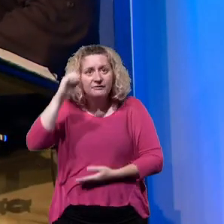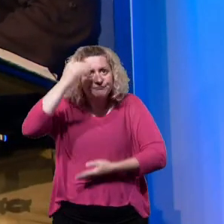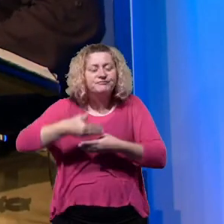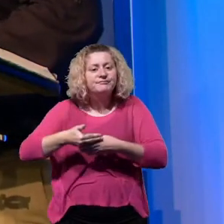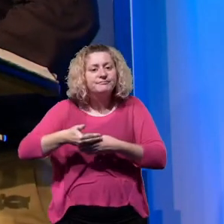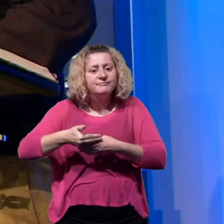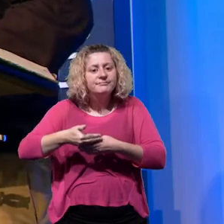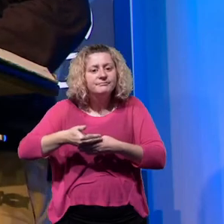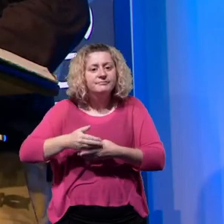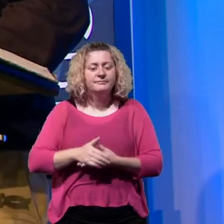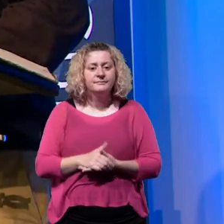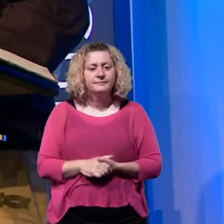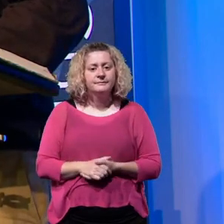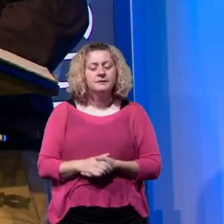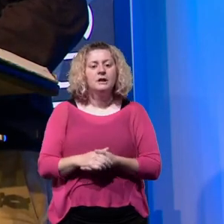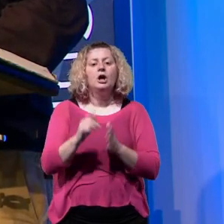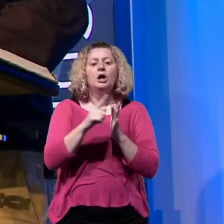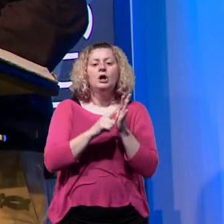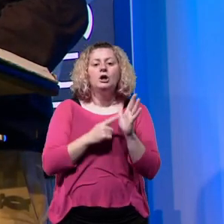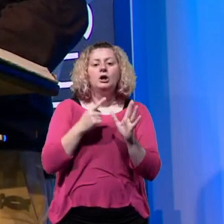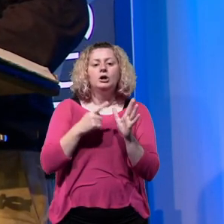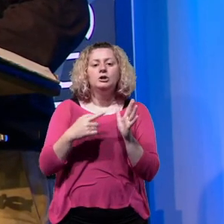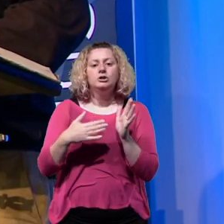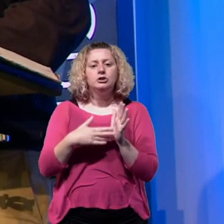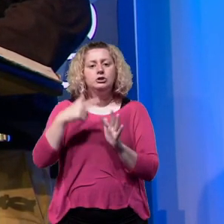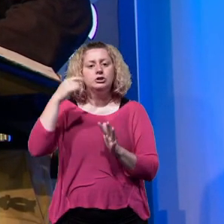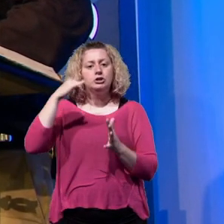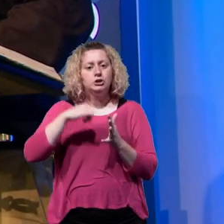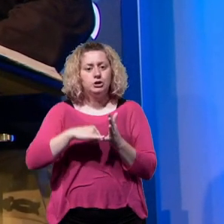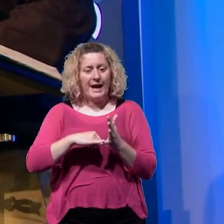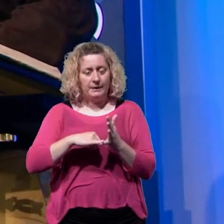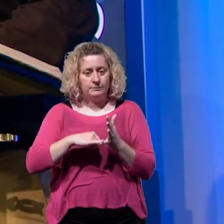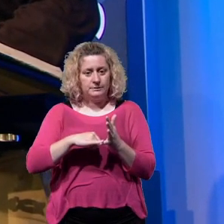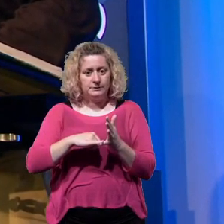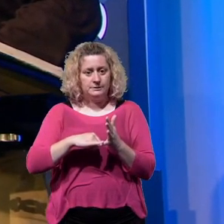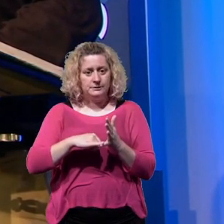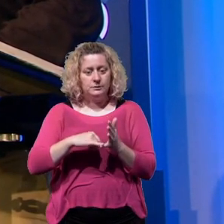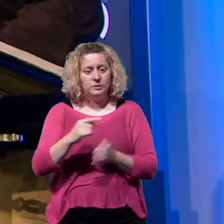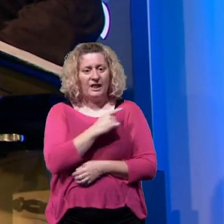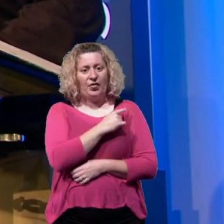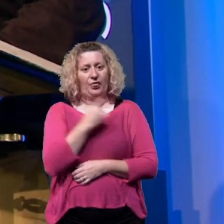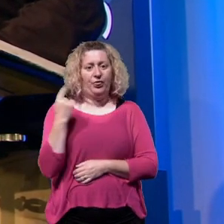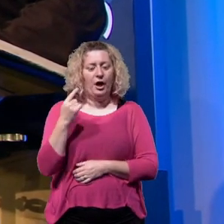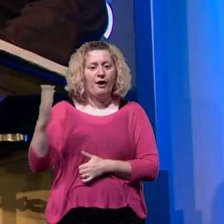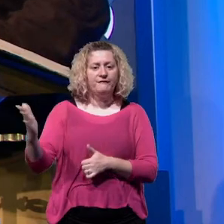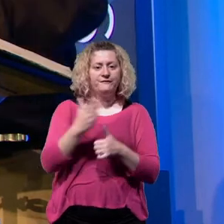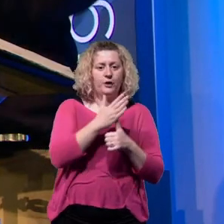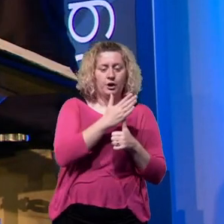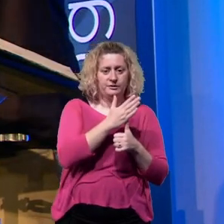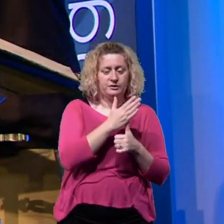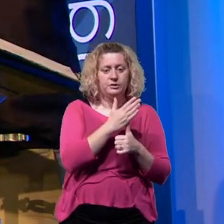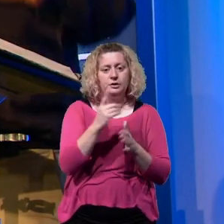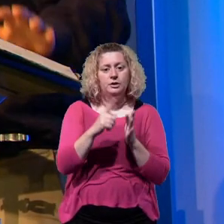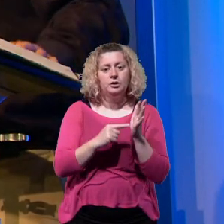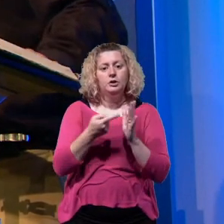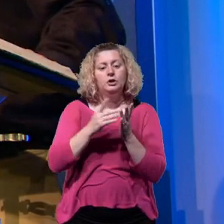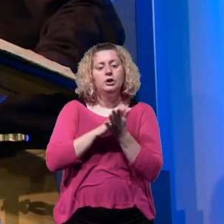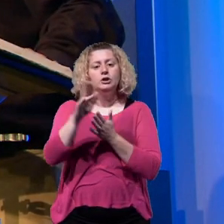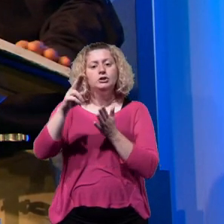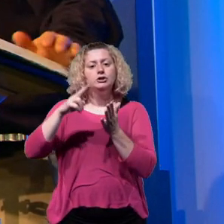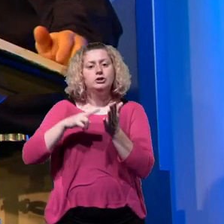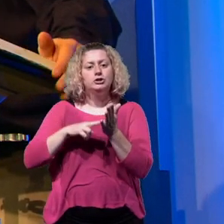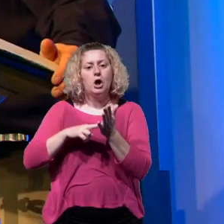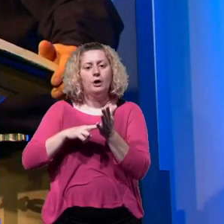then the first to die. Do you remember that? Acts 12, executed. John was the last to die as a prisoner on